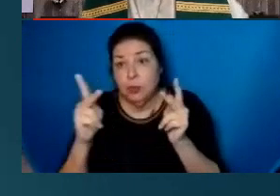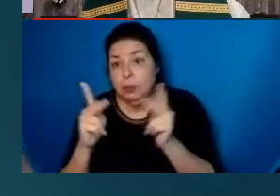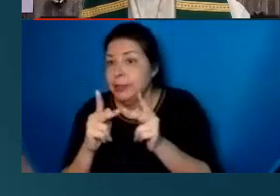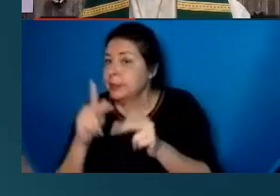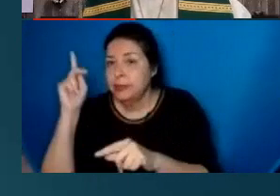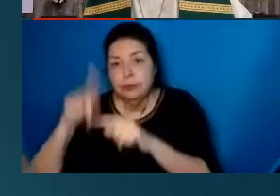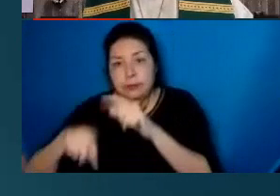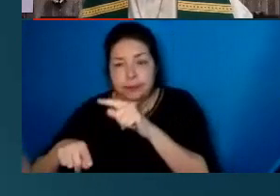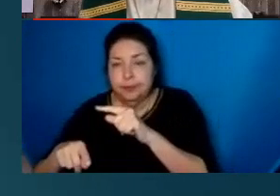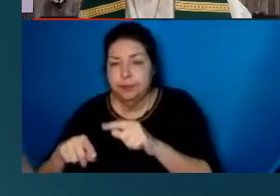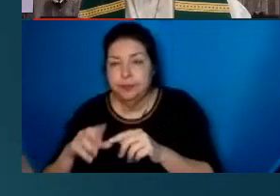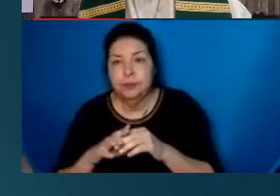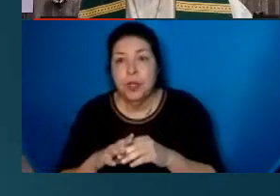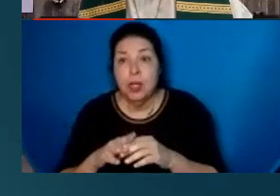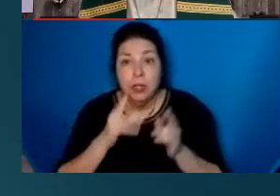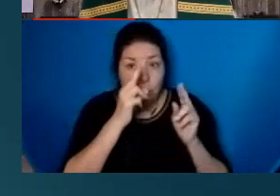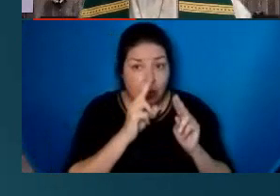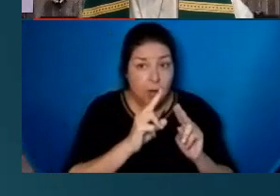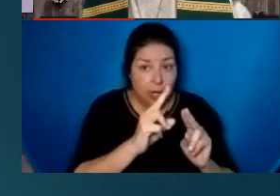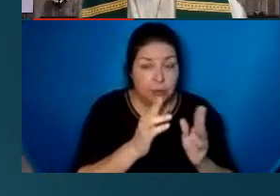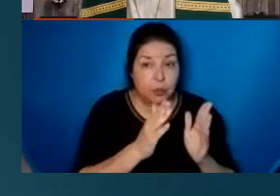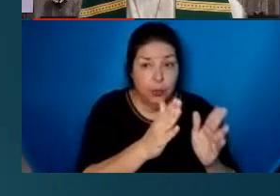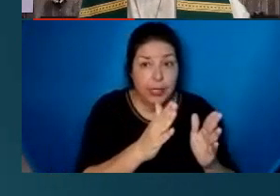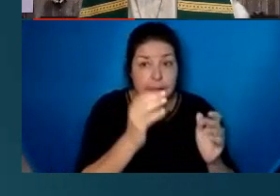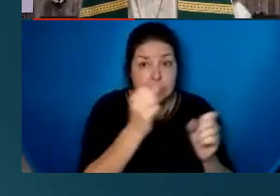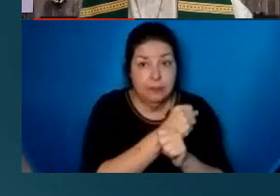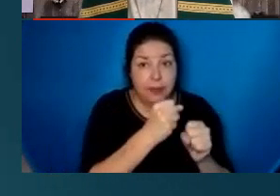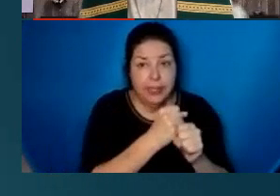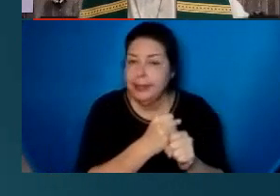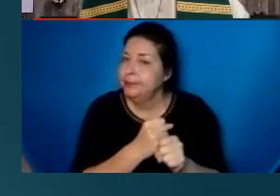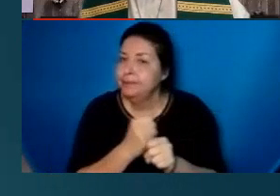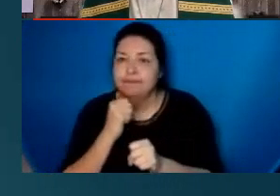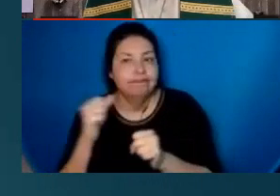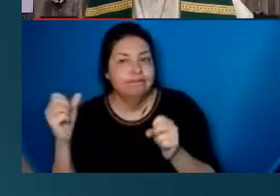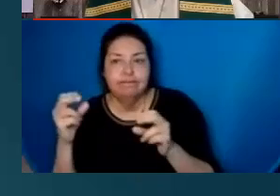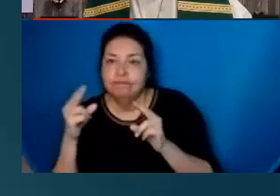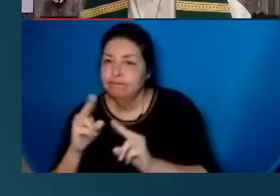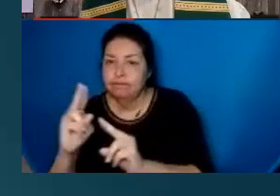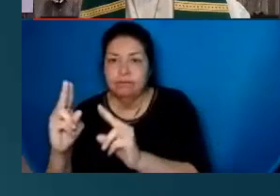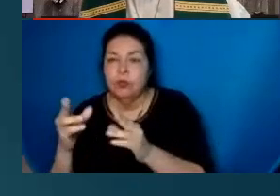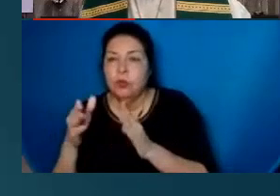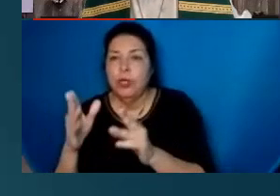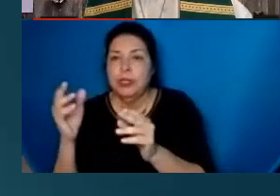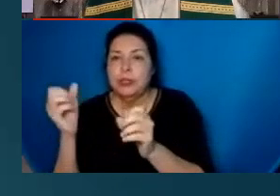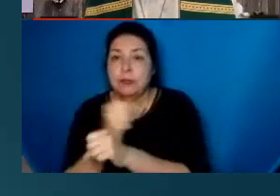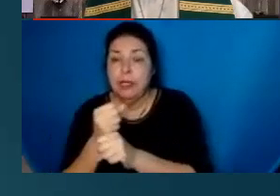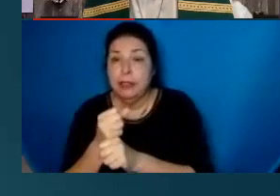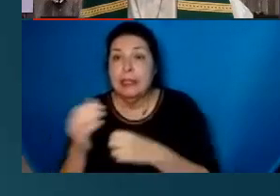prohibited. There were honorable ways to fight and dishonorable ways to fight. Even